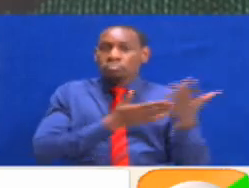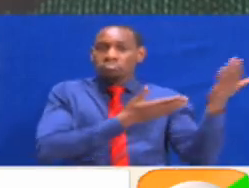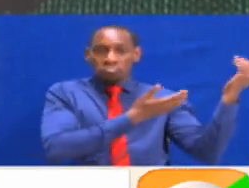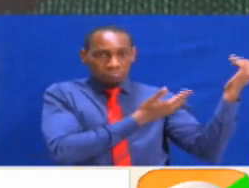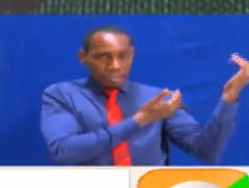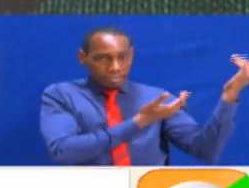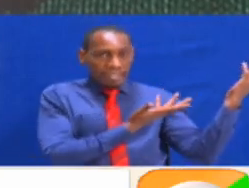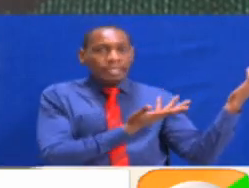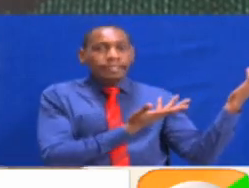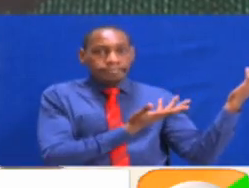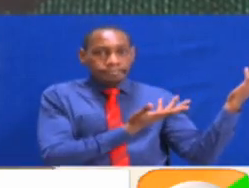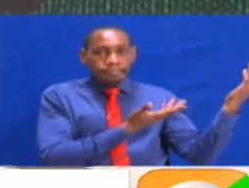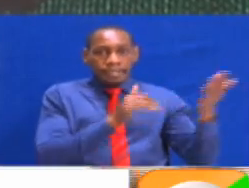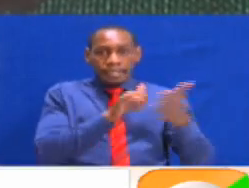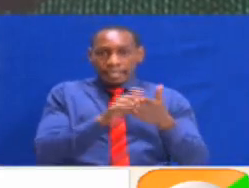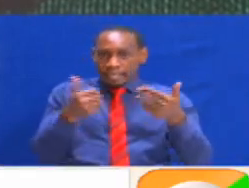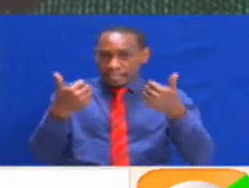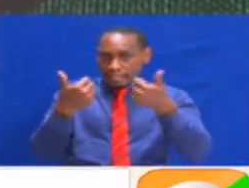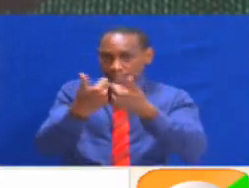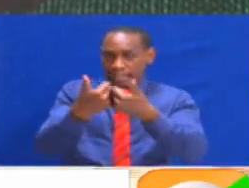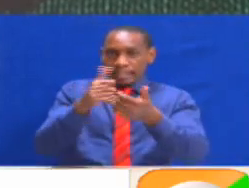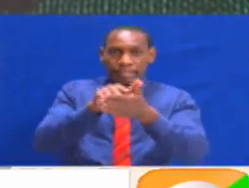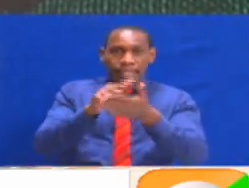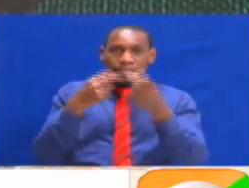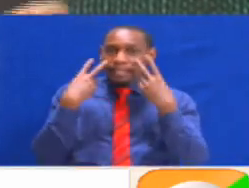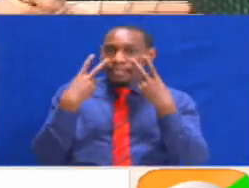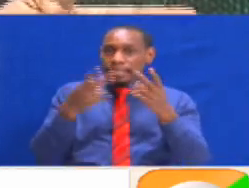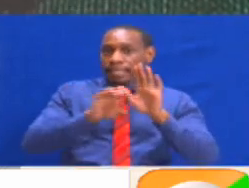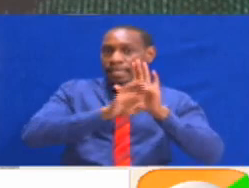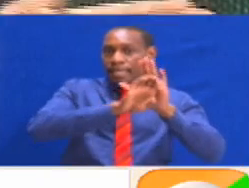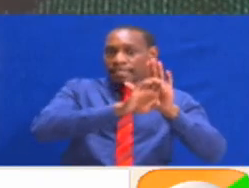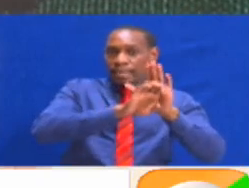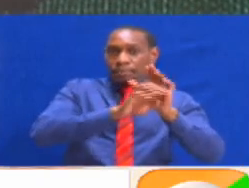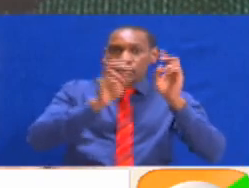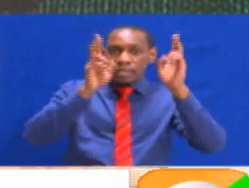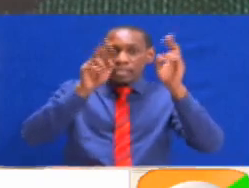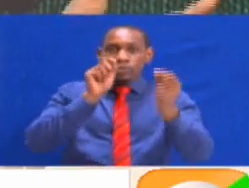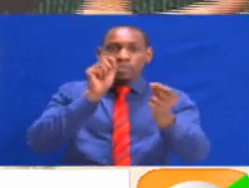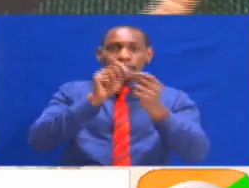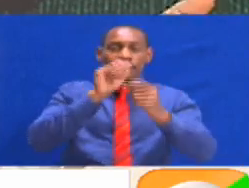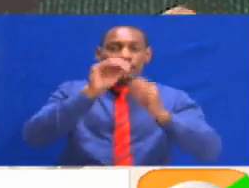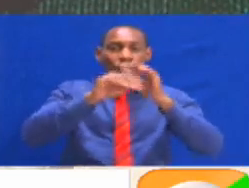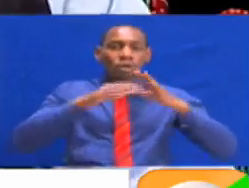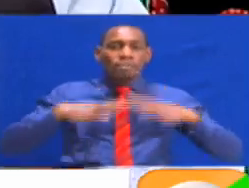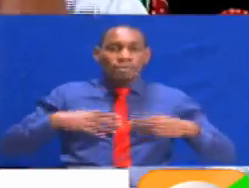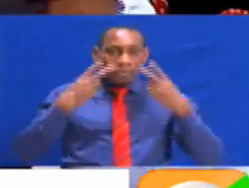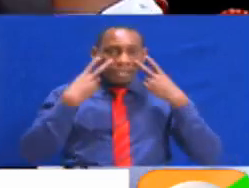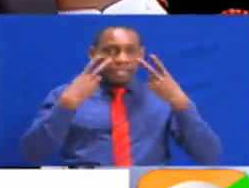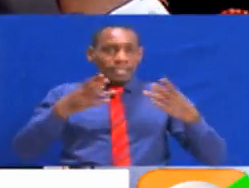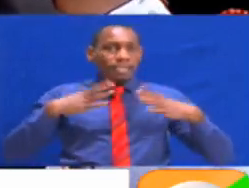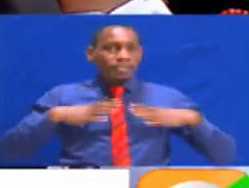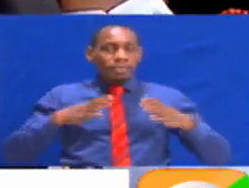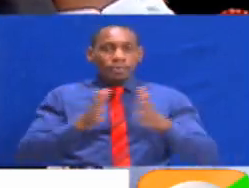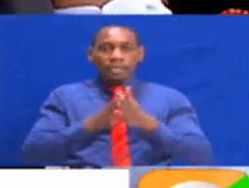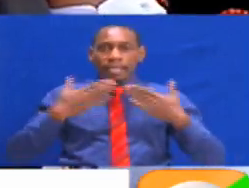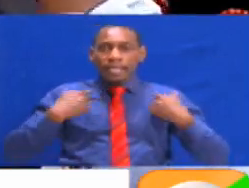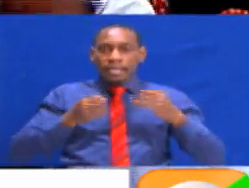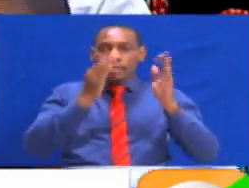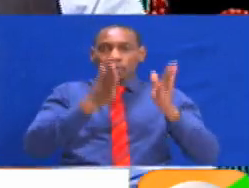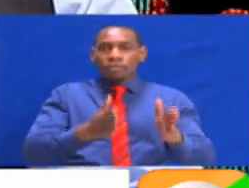there was the standoff that we have seen, for example, with the issue of testing. We've seen some people, even health